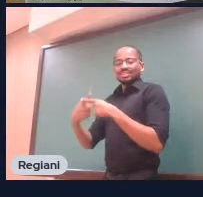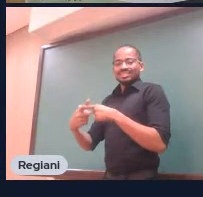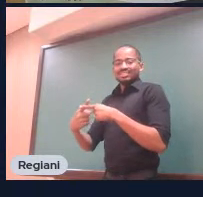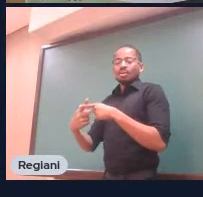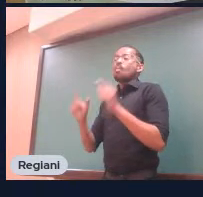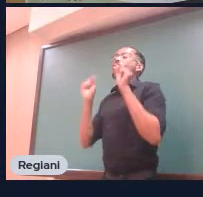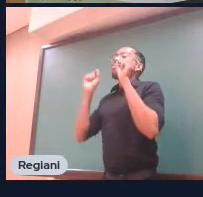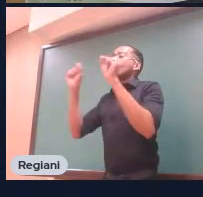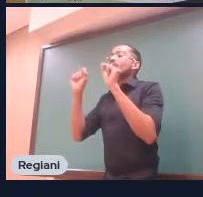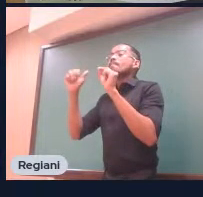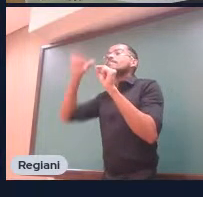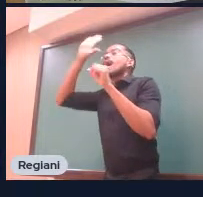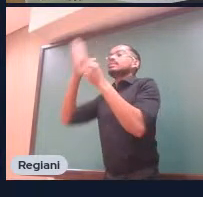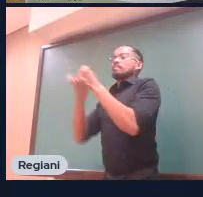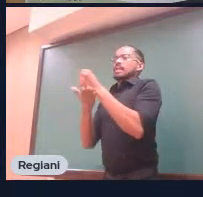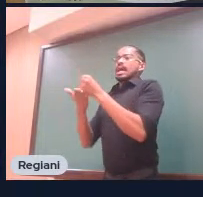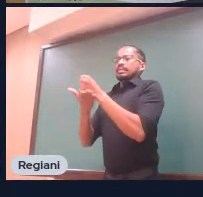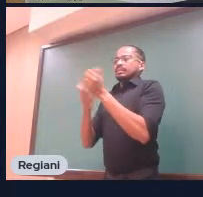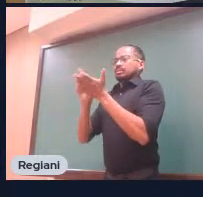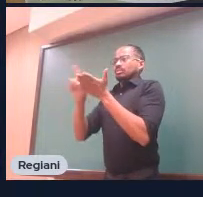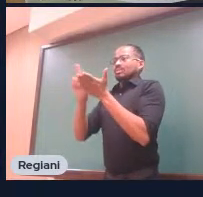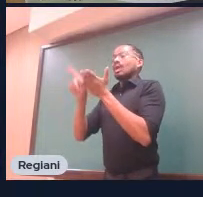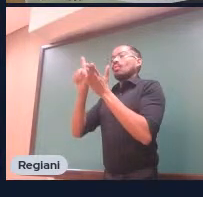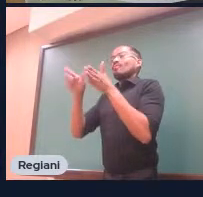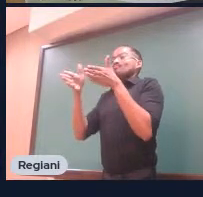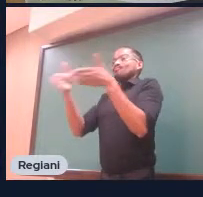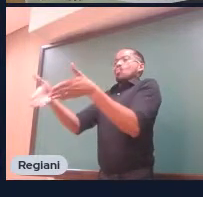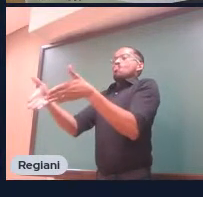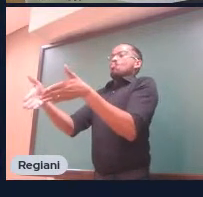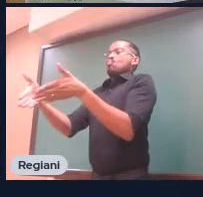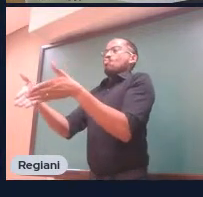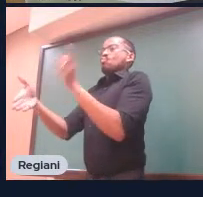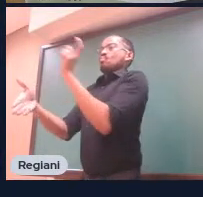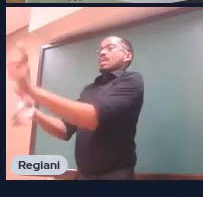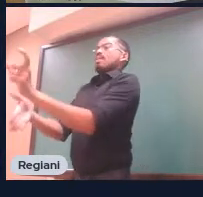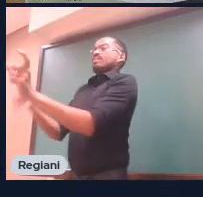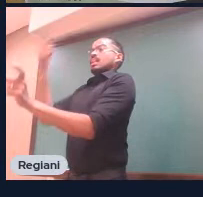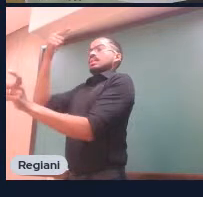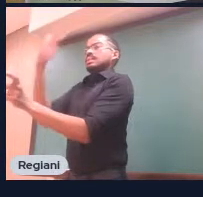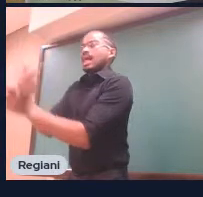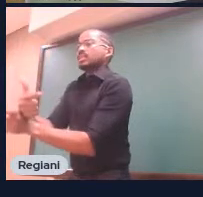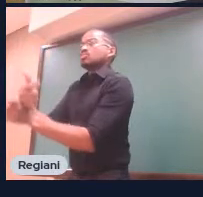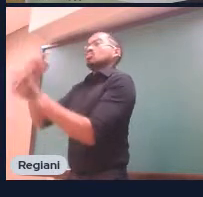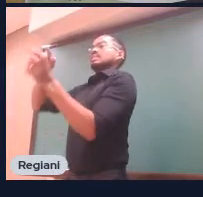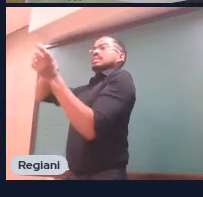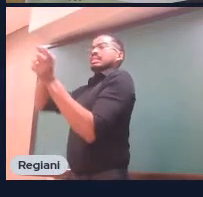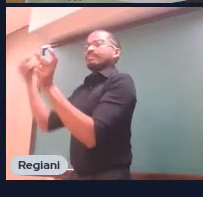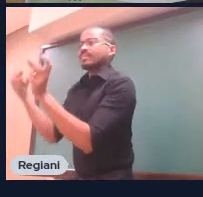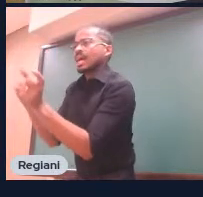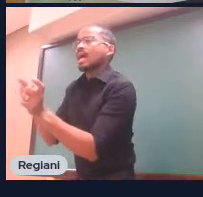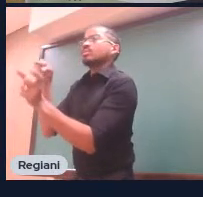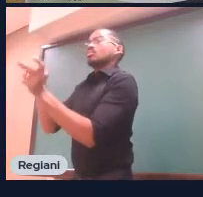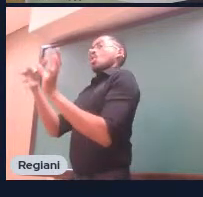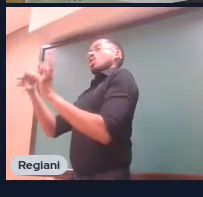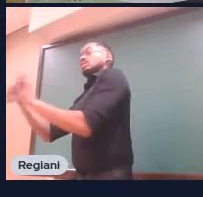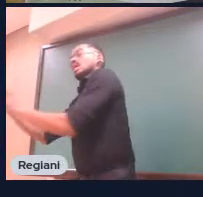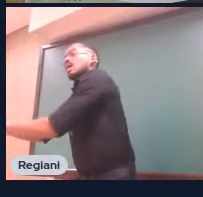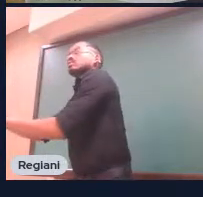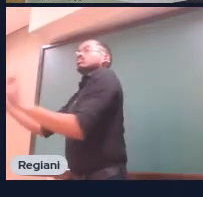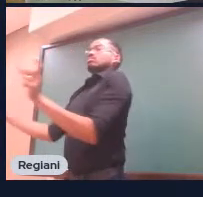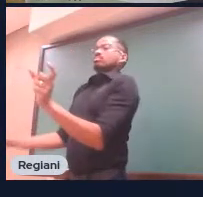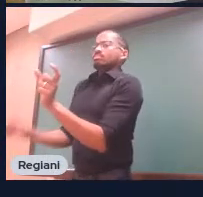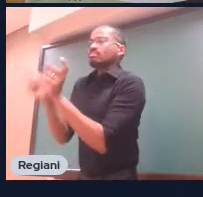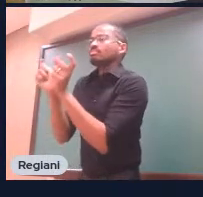on lexical analysis, on meaning, on uses of words and collocates and phrases and much